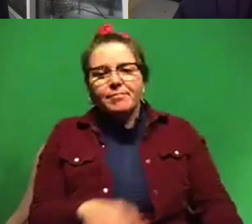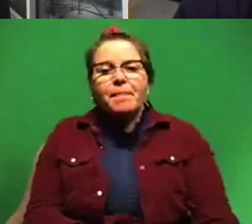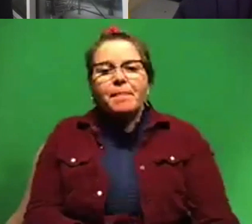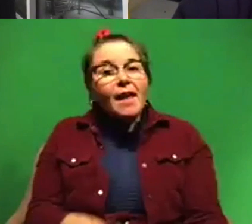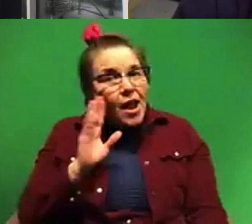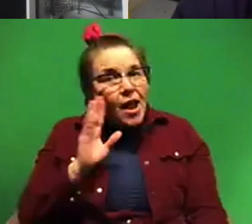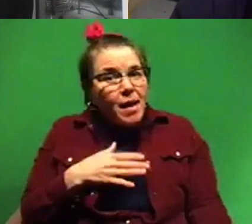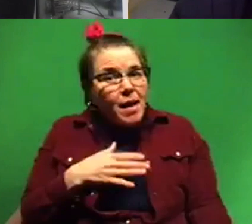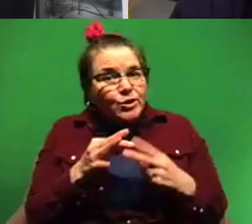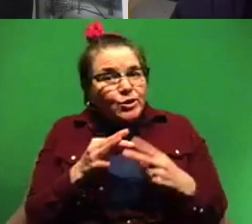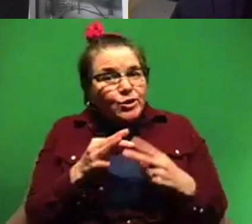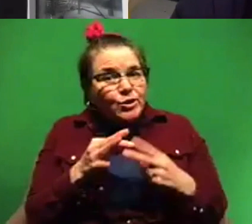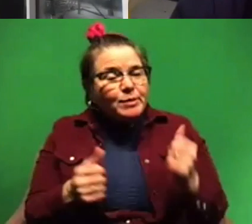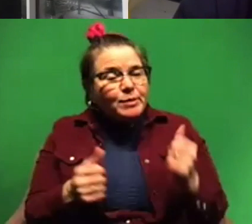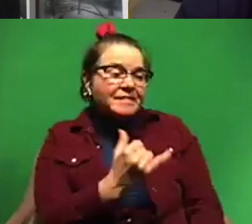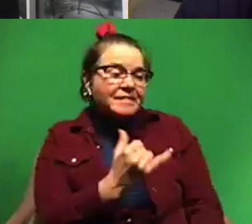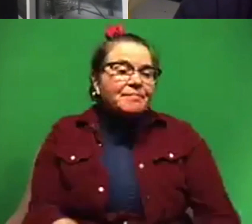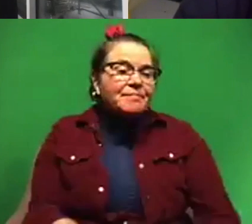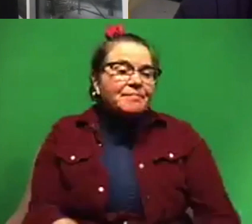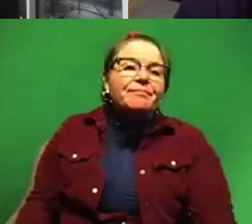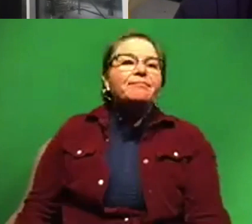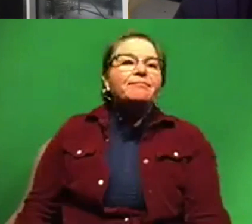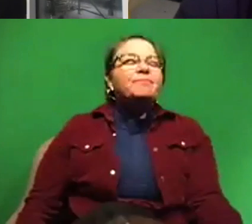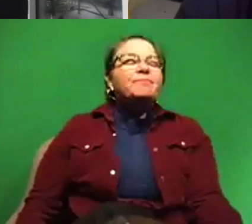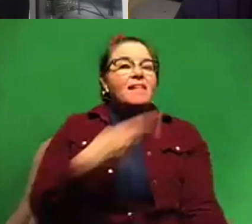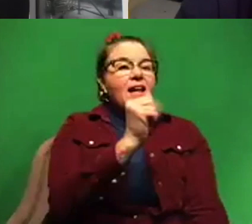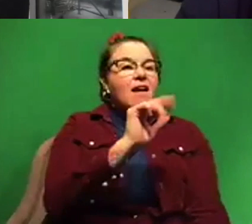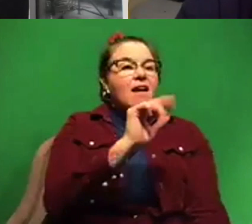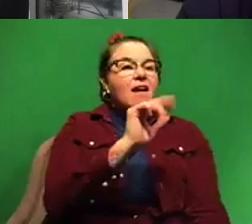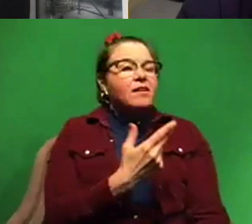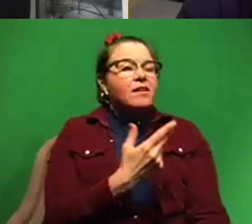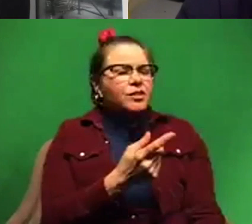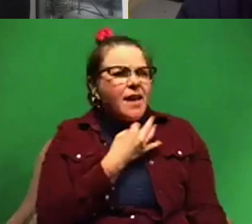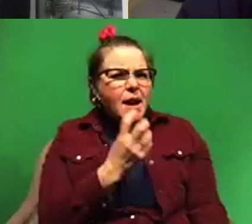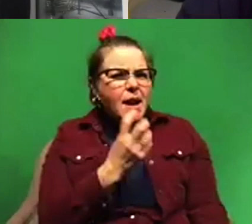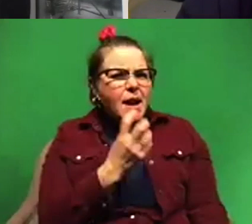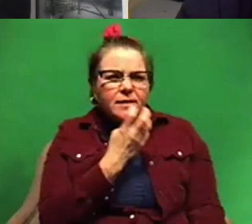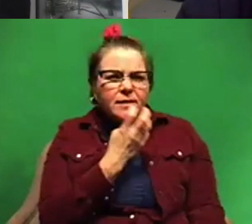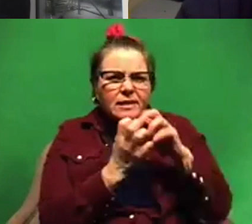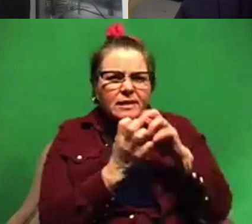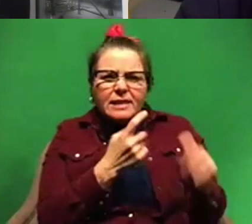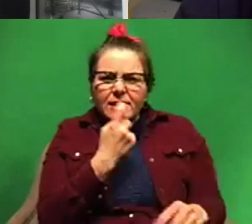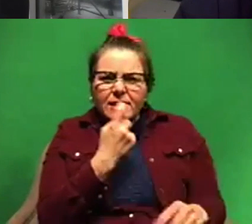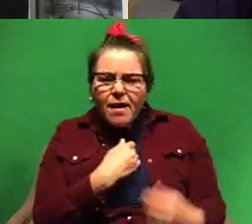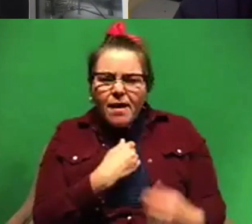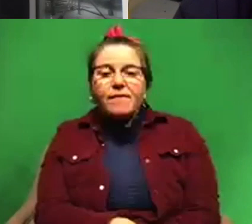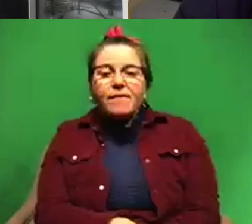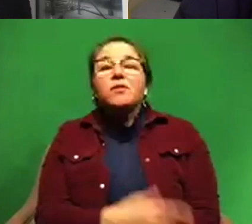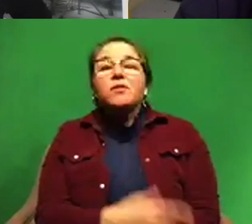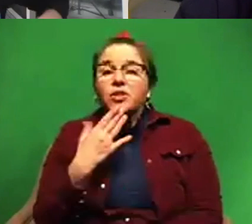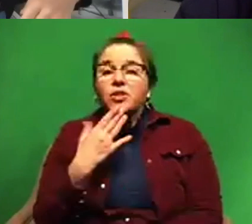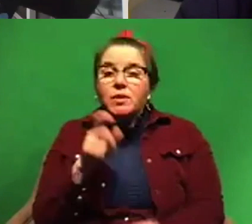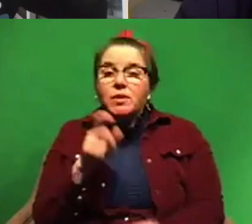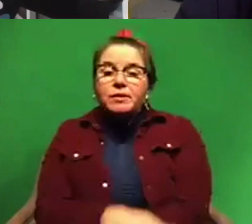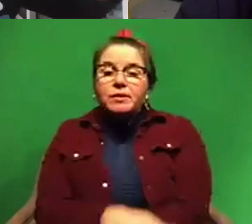Yeah, same. Hannah would like to know, how many teeth do they have? Oh, that's a super good question. And